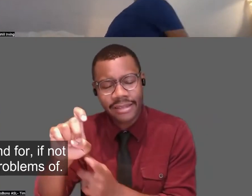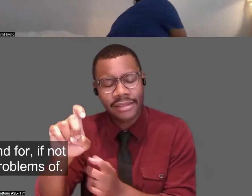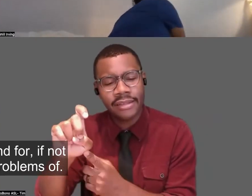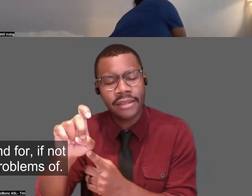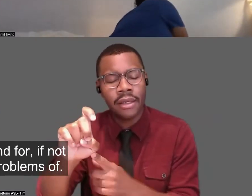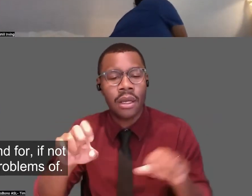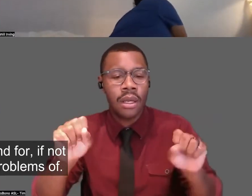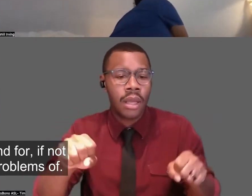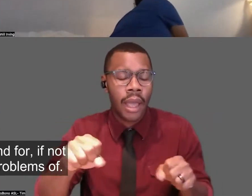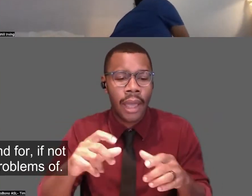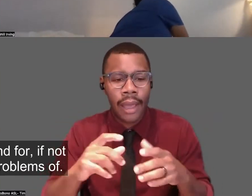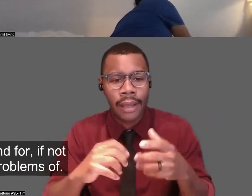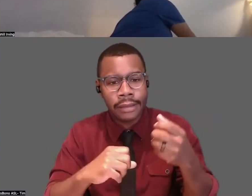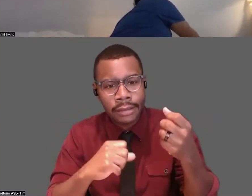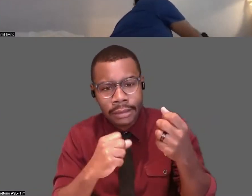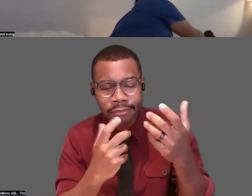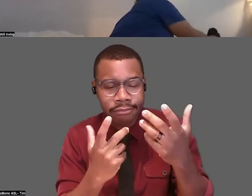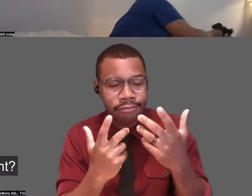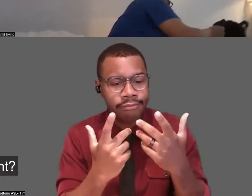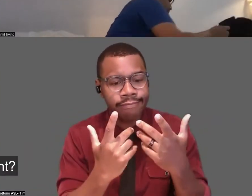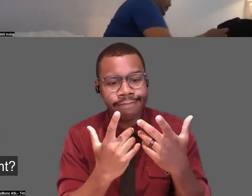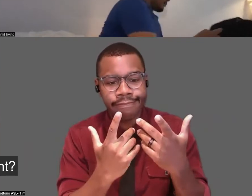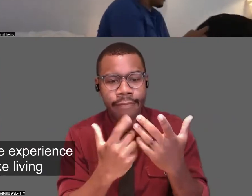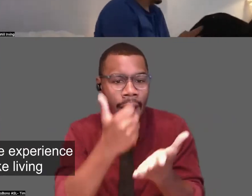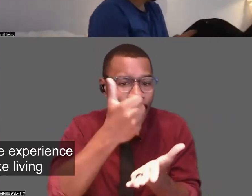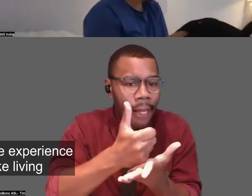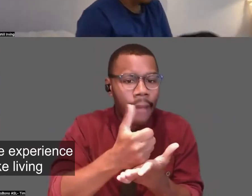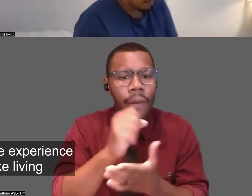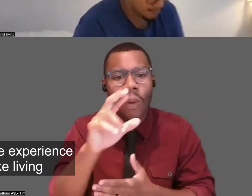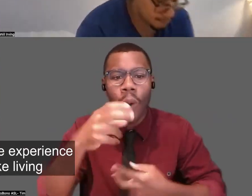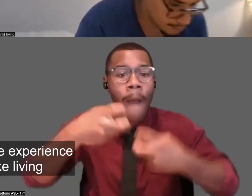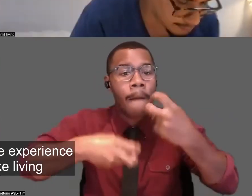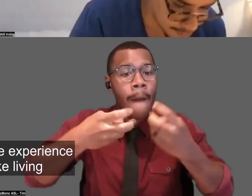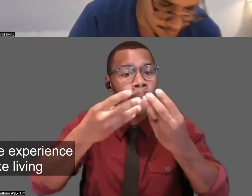not solve the problems of, right, the